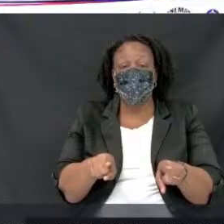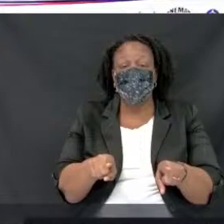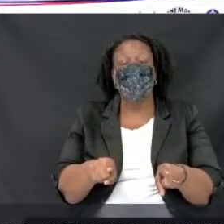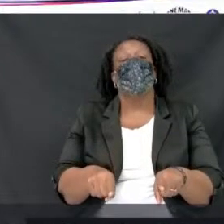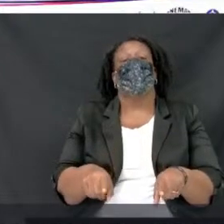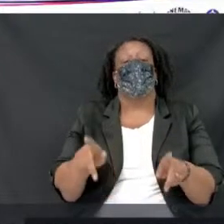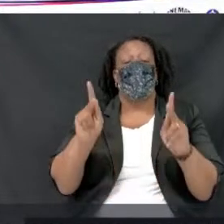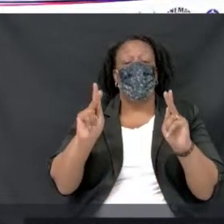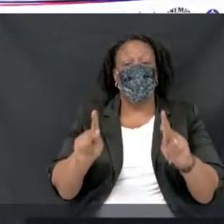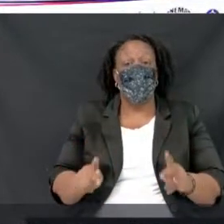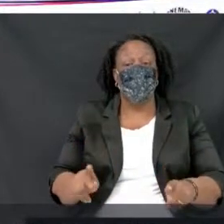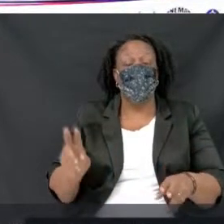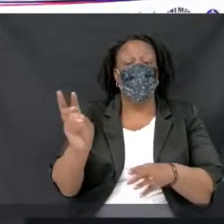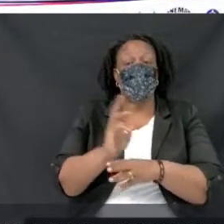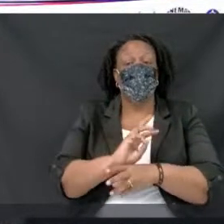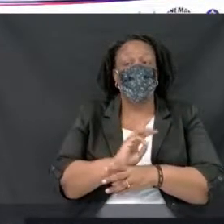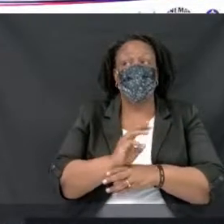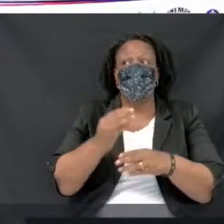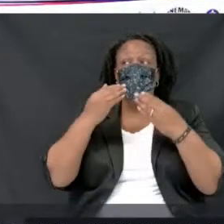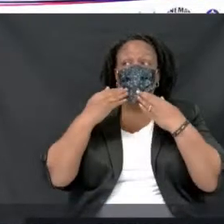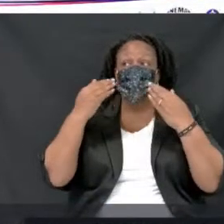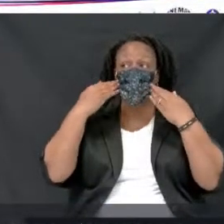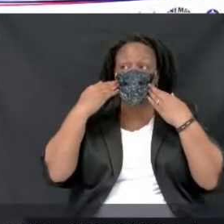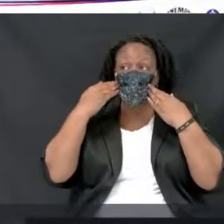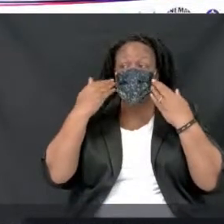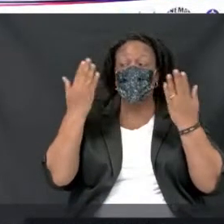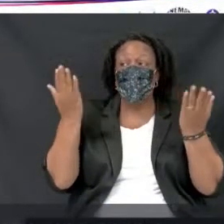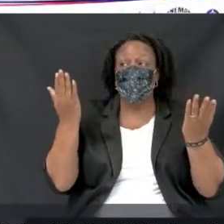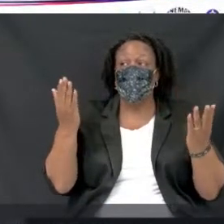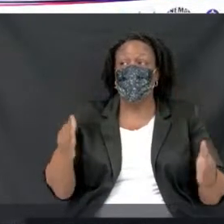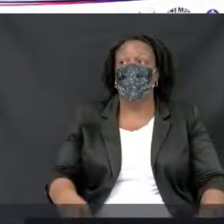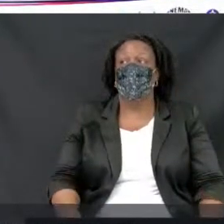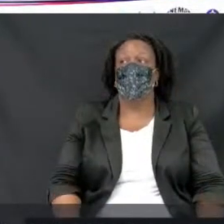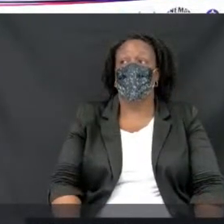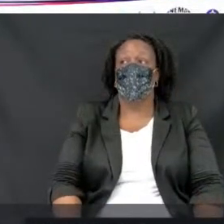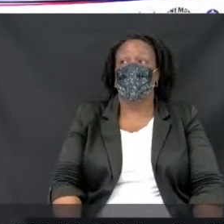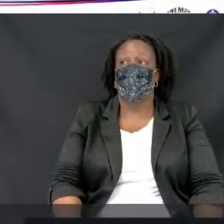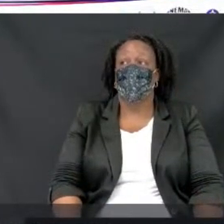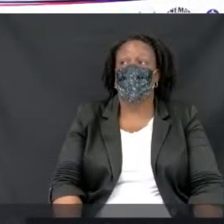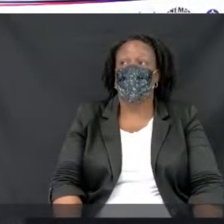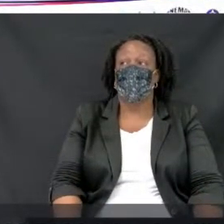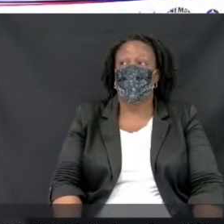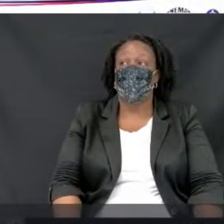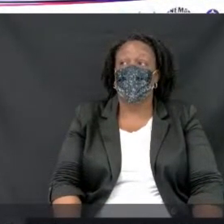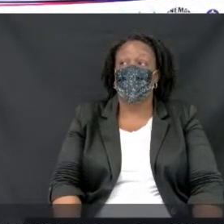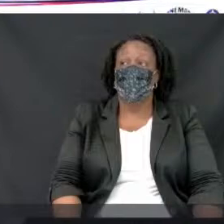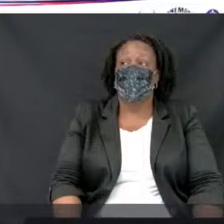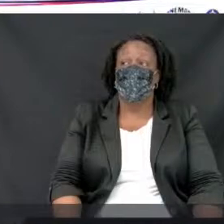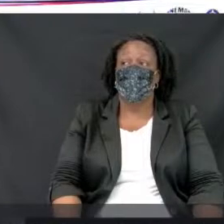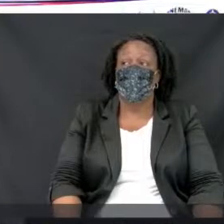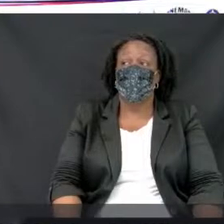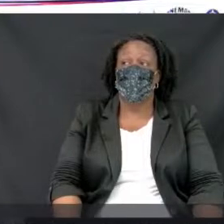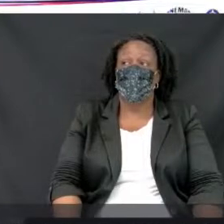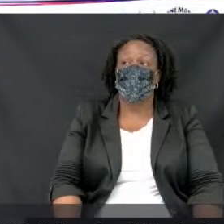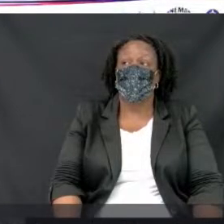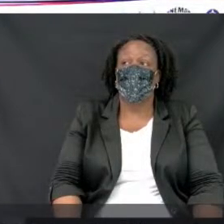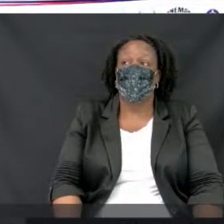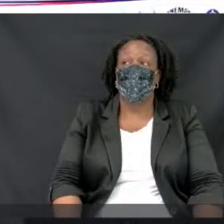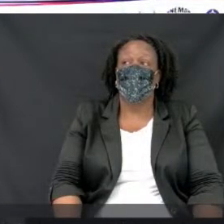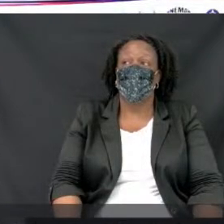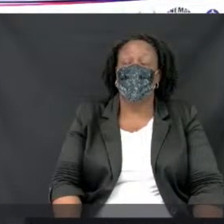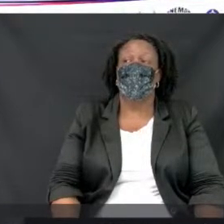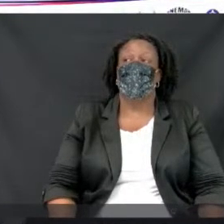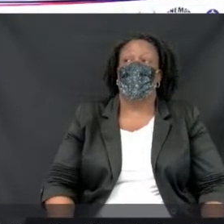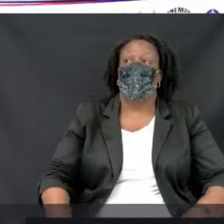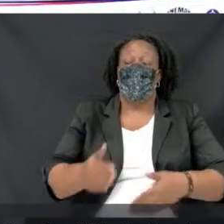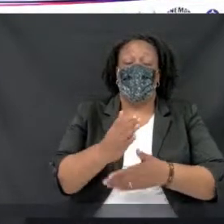mask, hand sanitizing, etc. I can tell you, for example, when I go to the hospital, sometimes I get frustrated because I'm going into the hospital with my